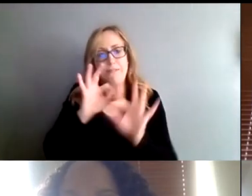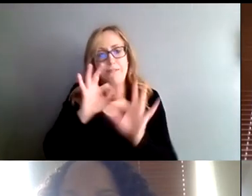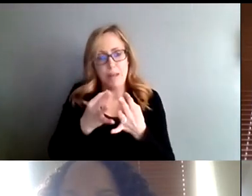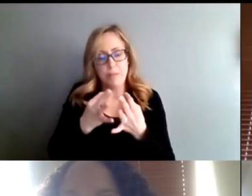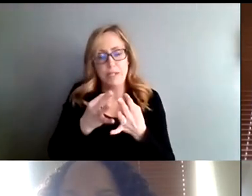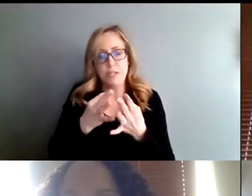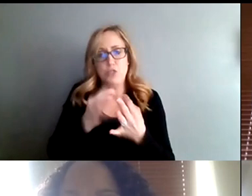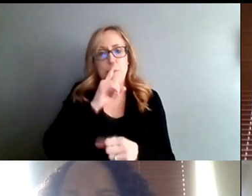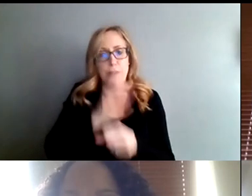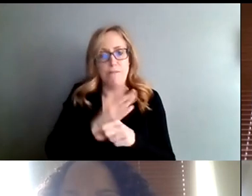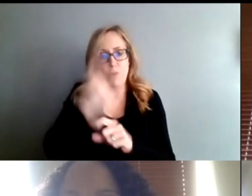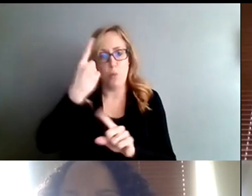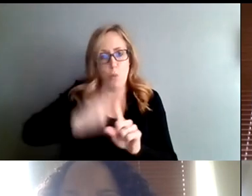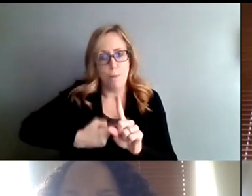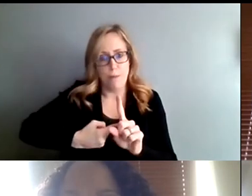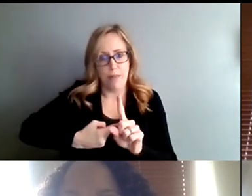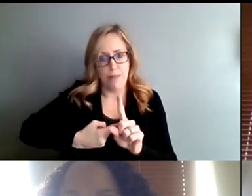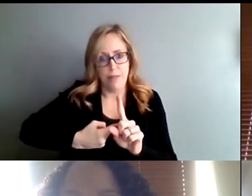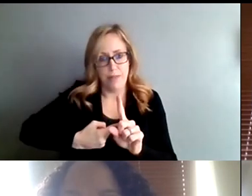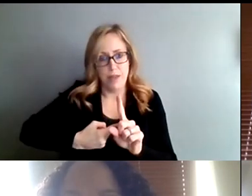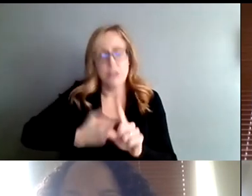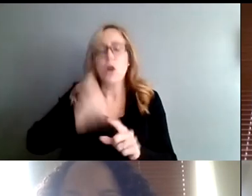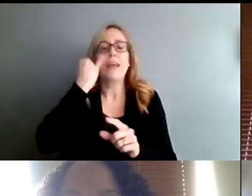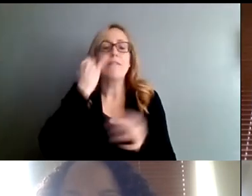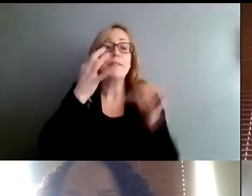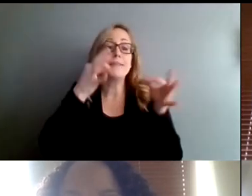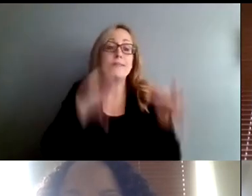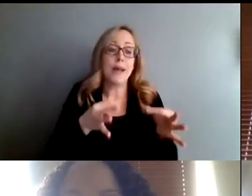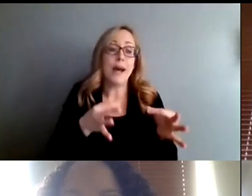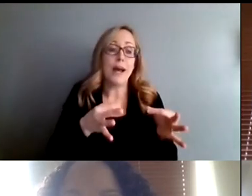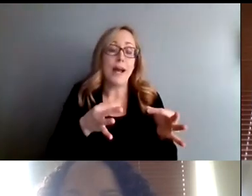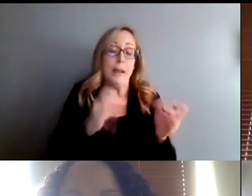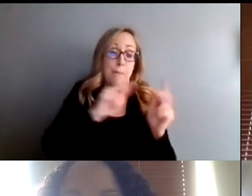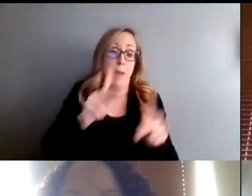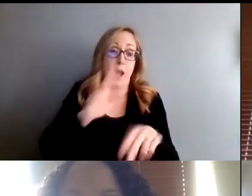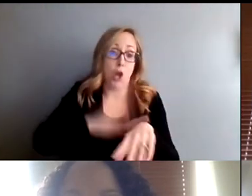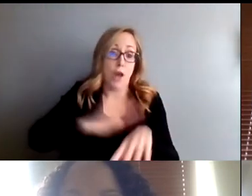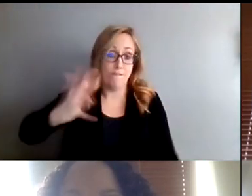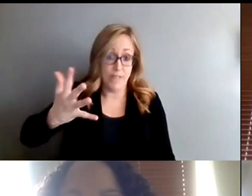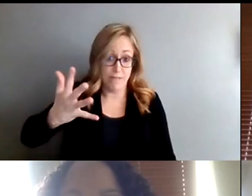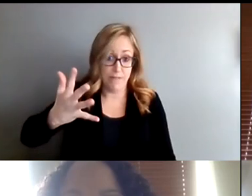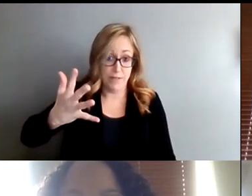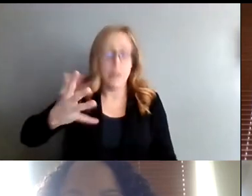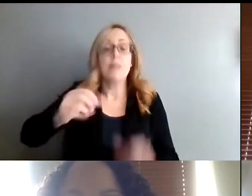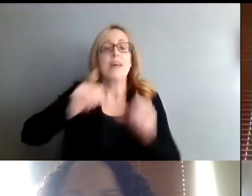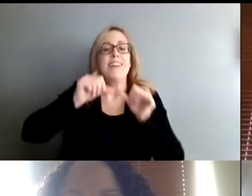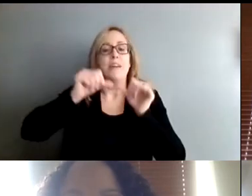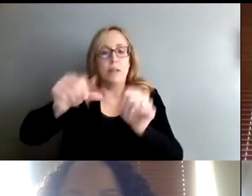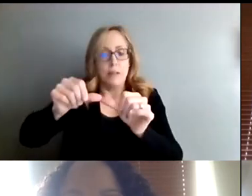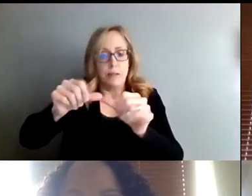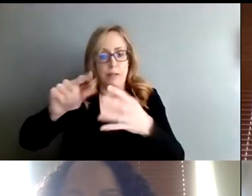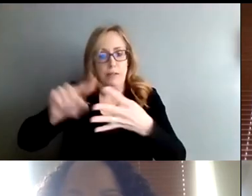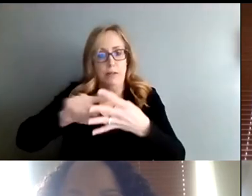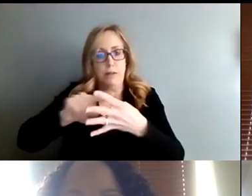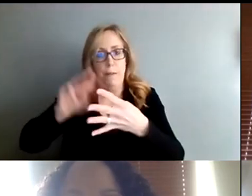month that if you make a decision on for April 5th, you stay with it until the beginning of May. However, if something comes